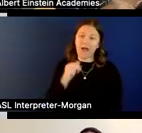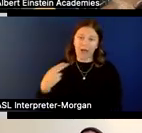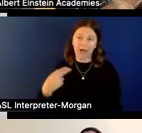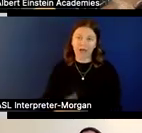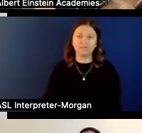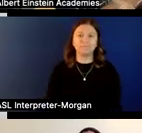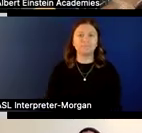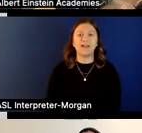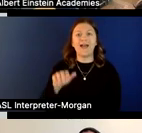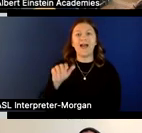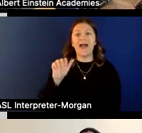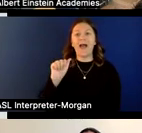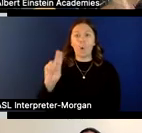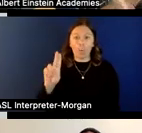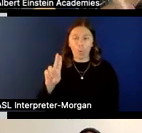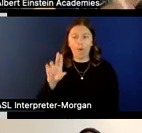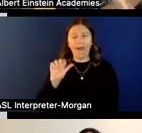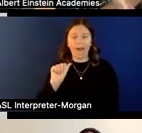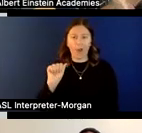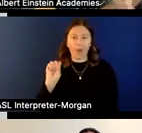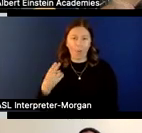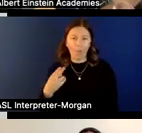ow, b.